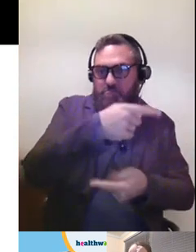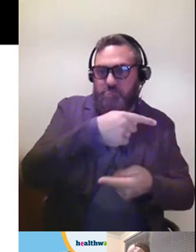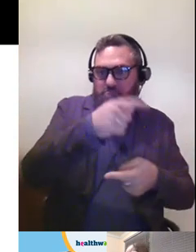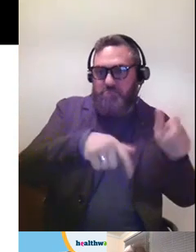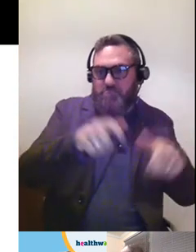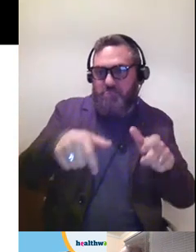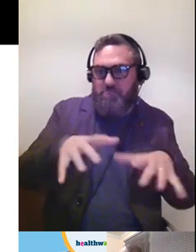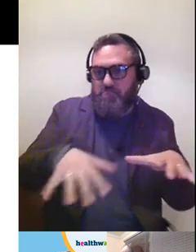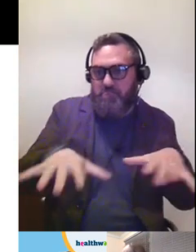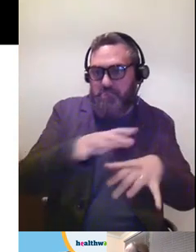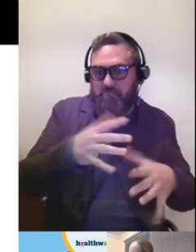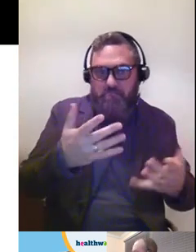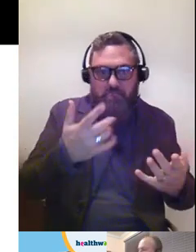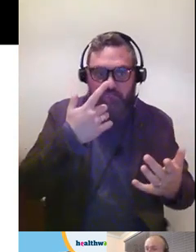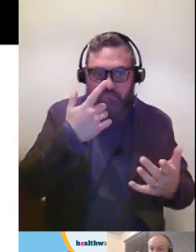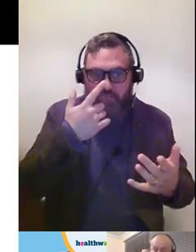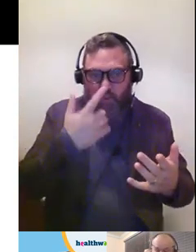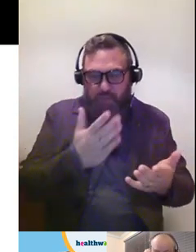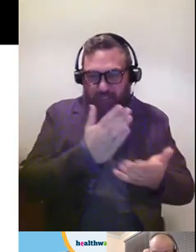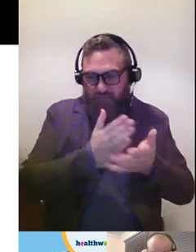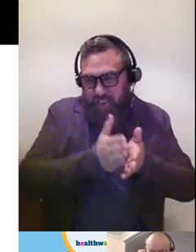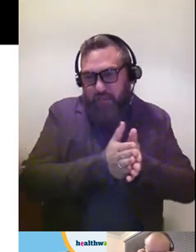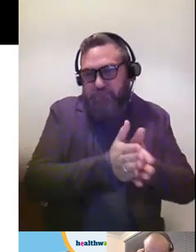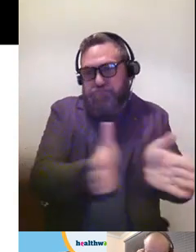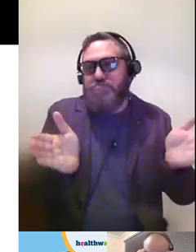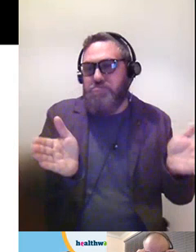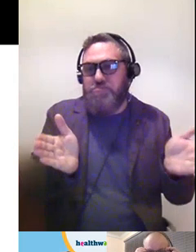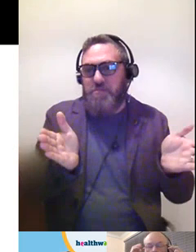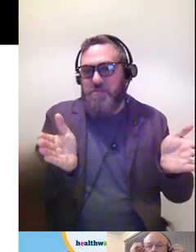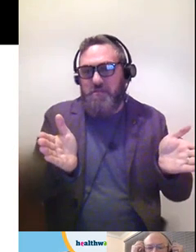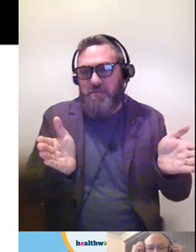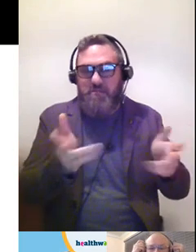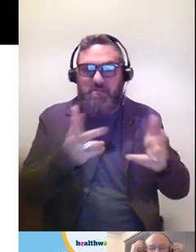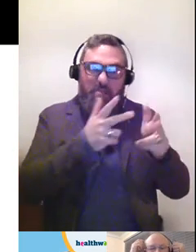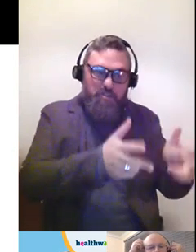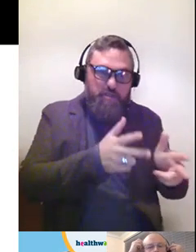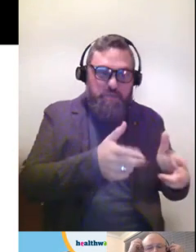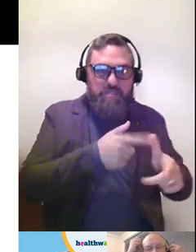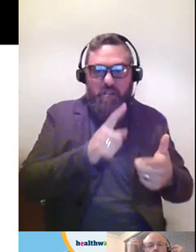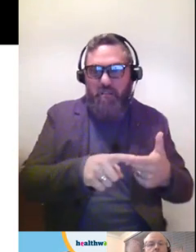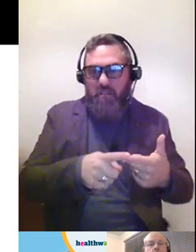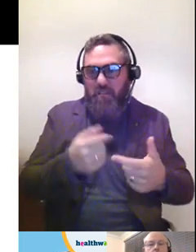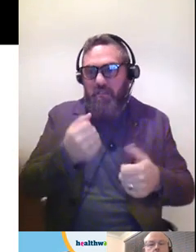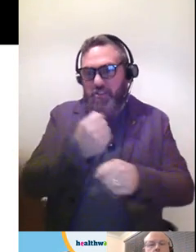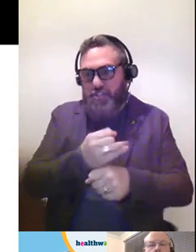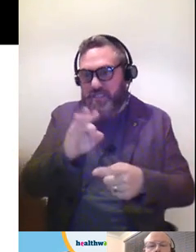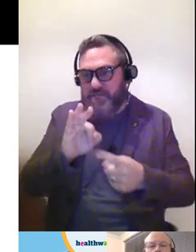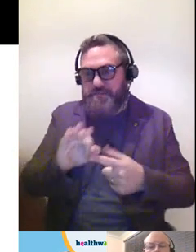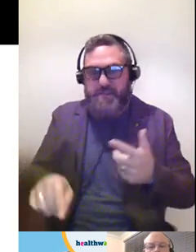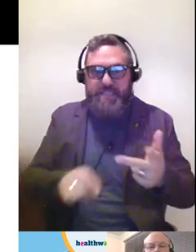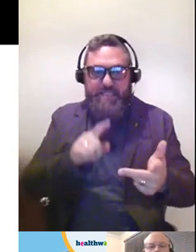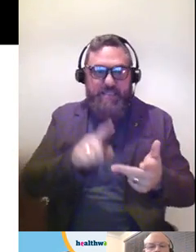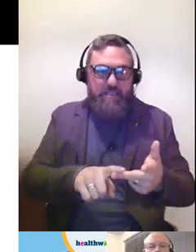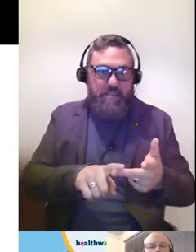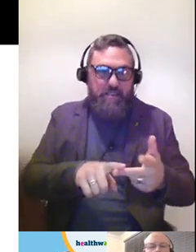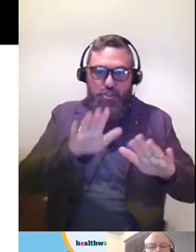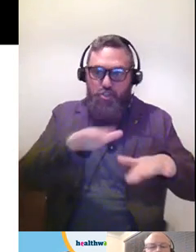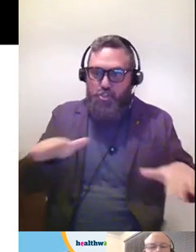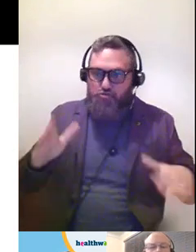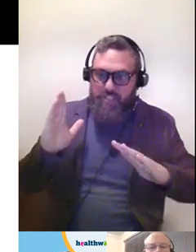population. So it can be a really wide definition. It can be hospitals, general practices,